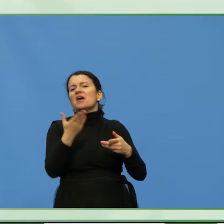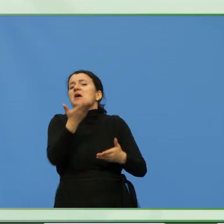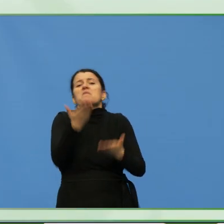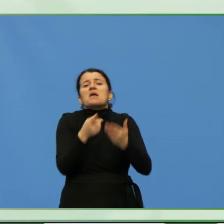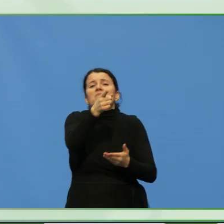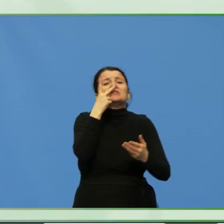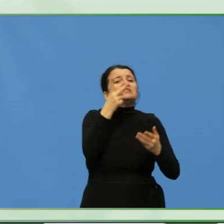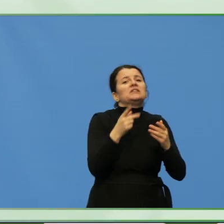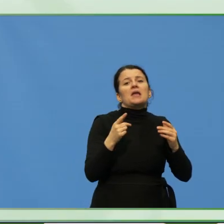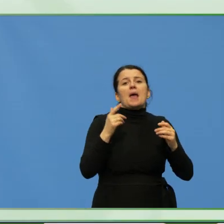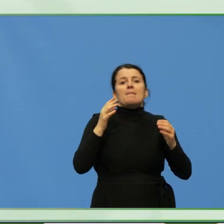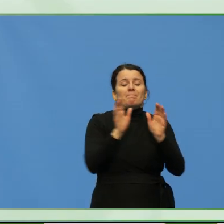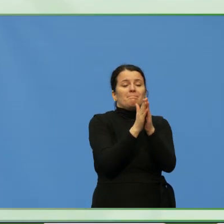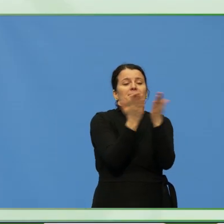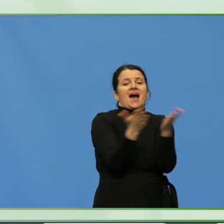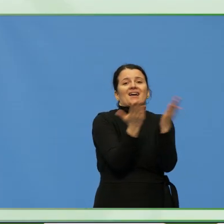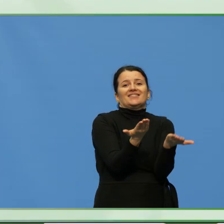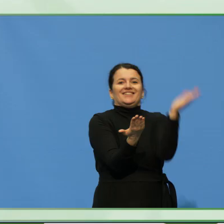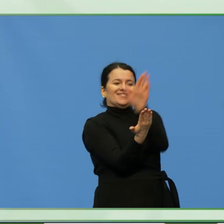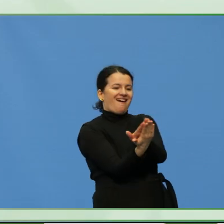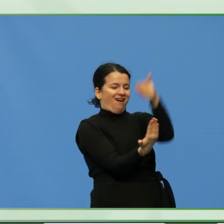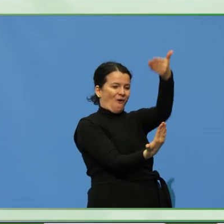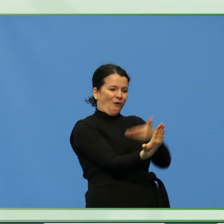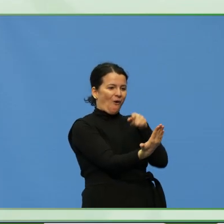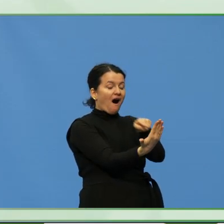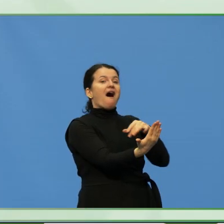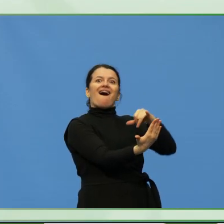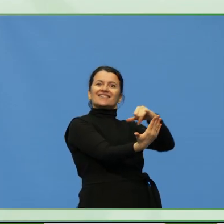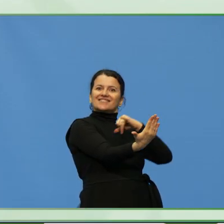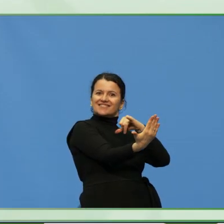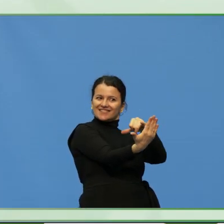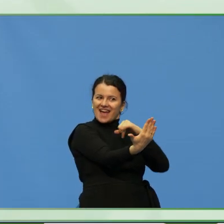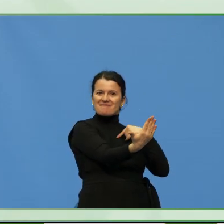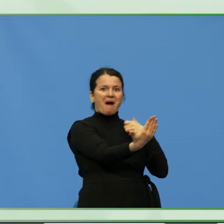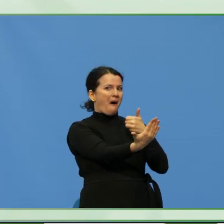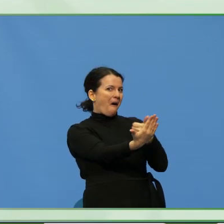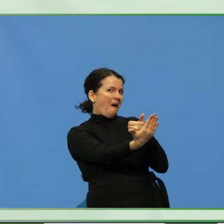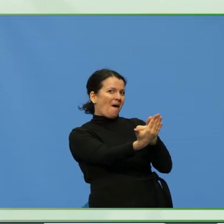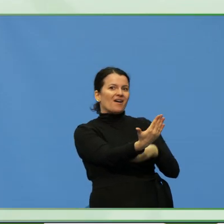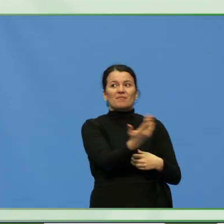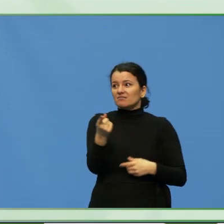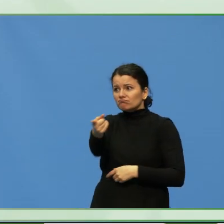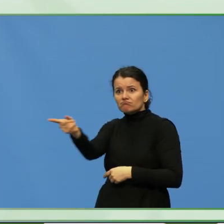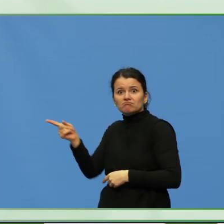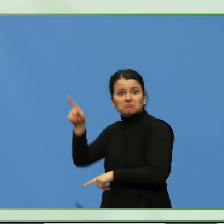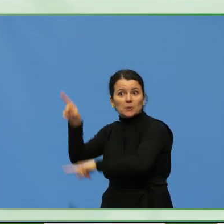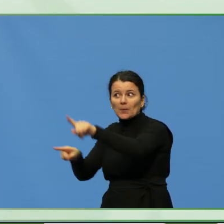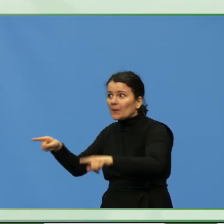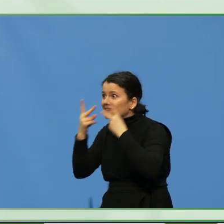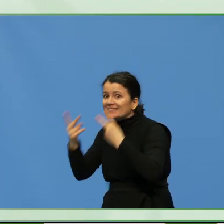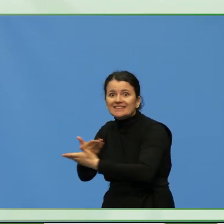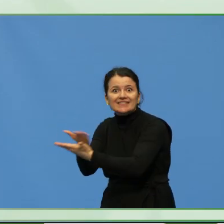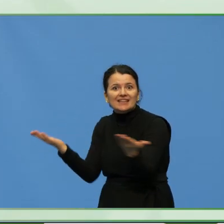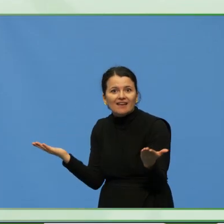like us, but the specificity that AI allows, I think, will create that greater sense. But there is more work to do. There